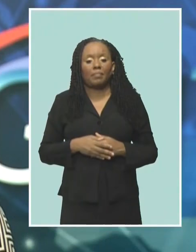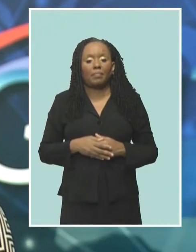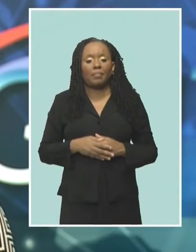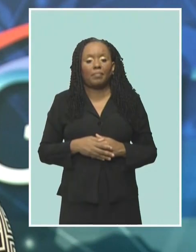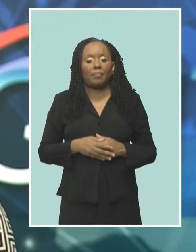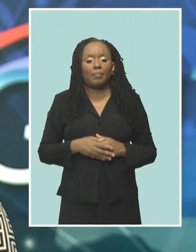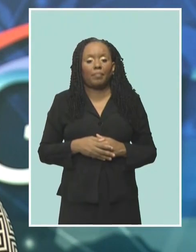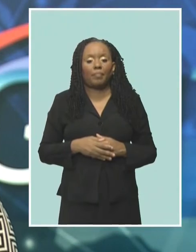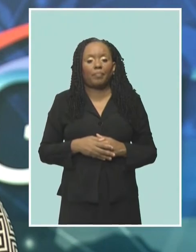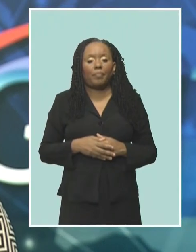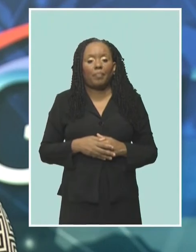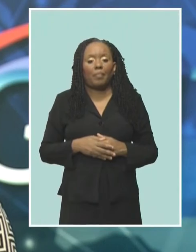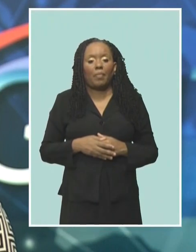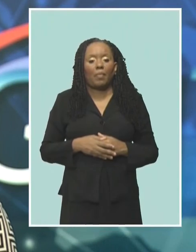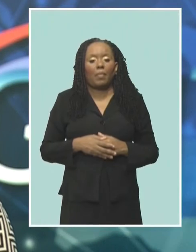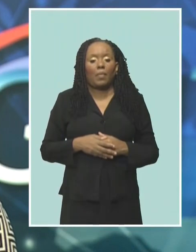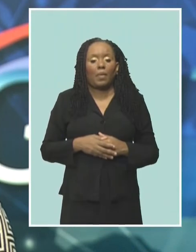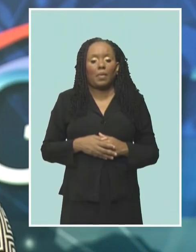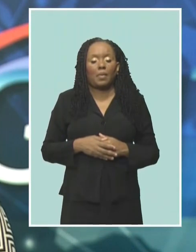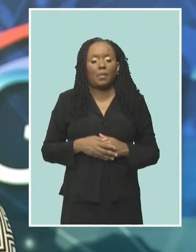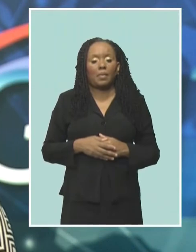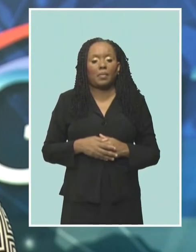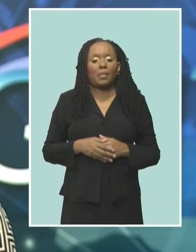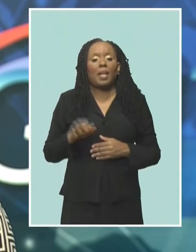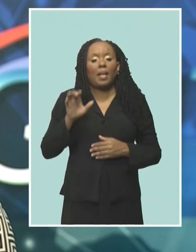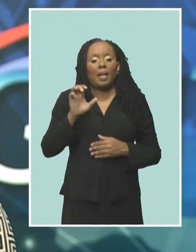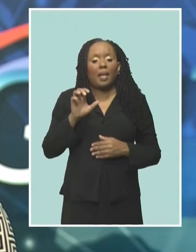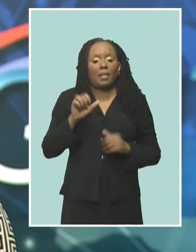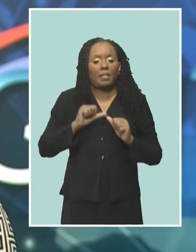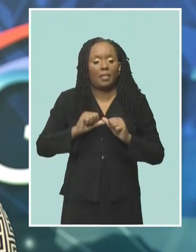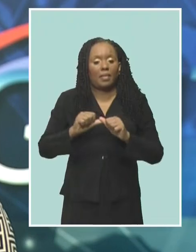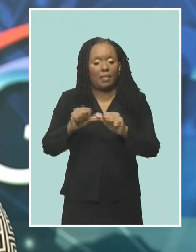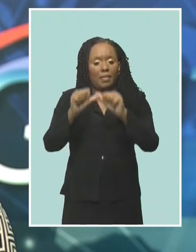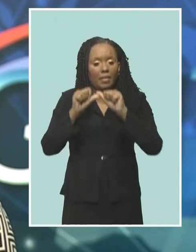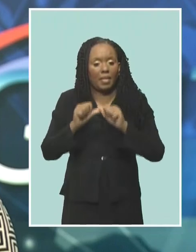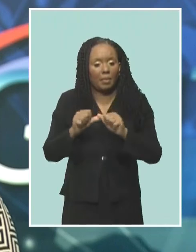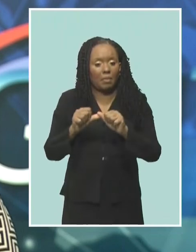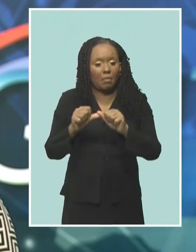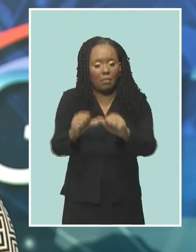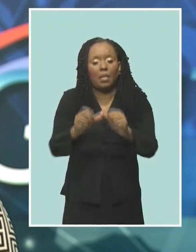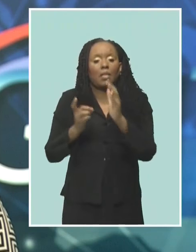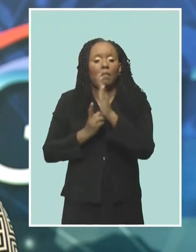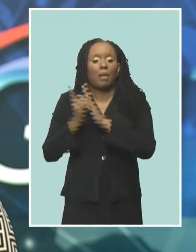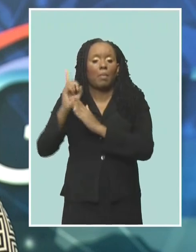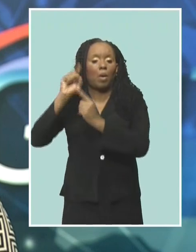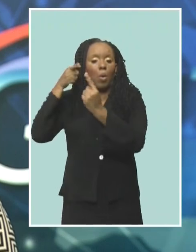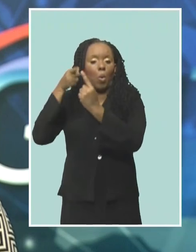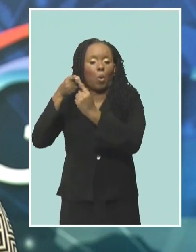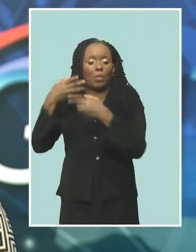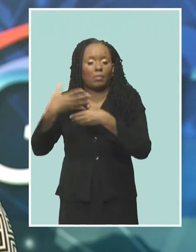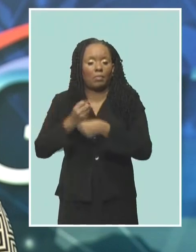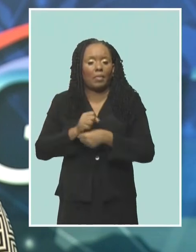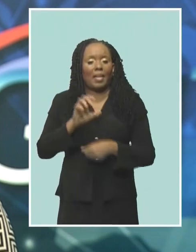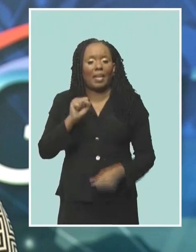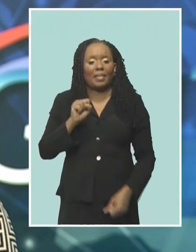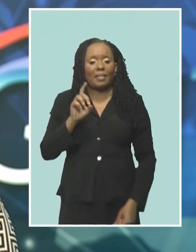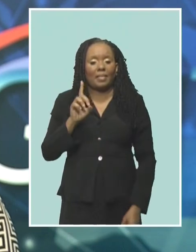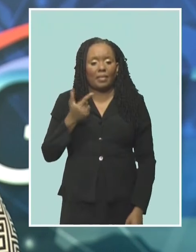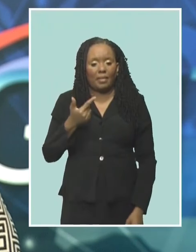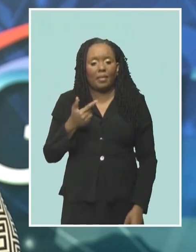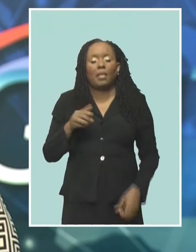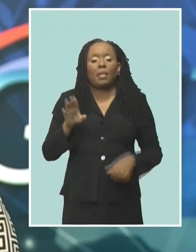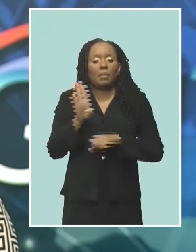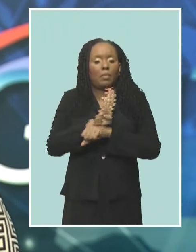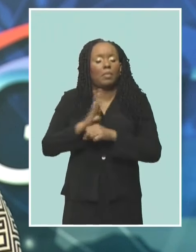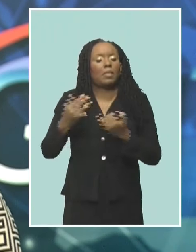In other news now, despite making some progress to attain the Sustainable Development Goals, Barbados still has some way to go and should not